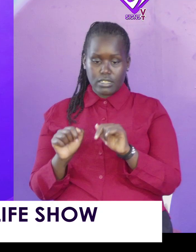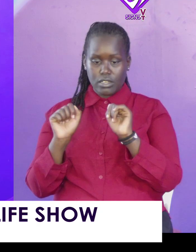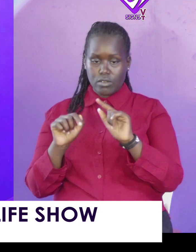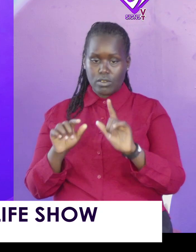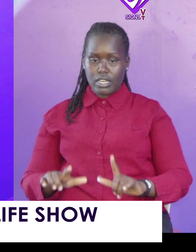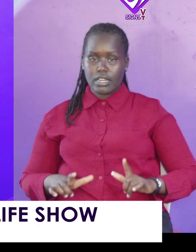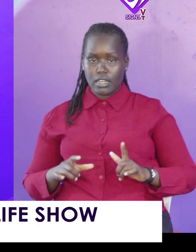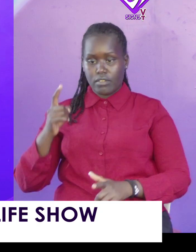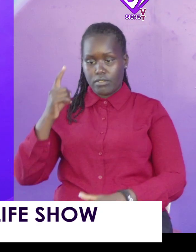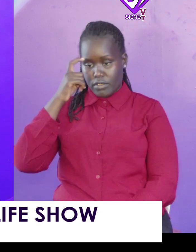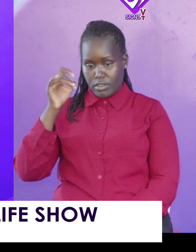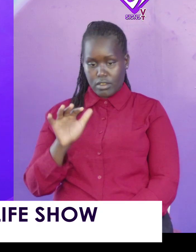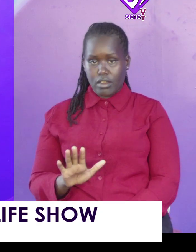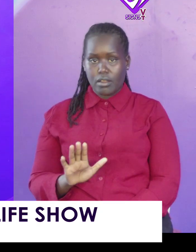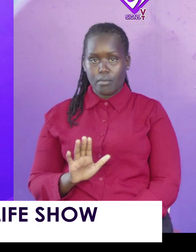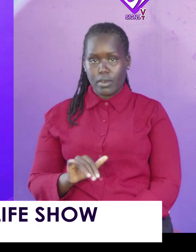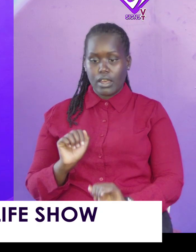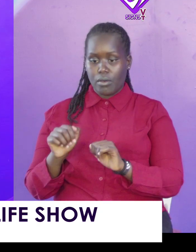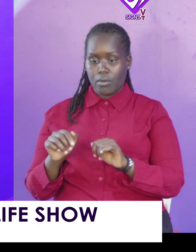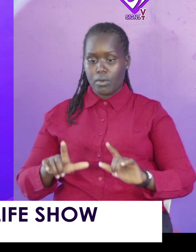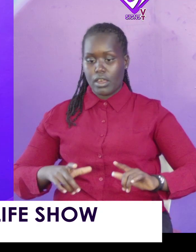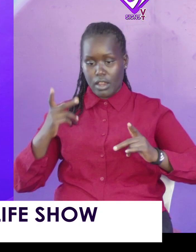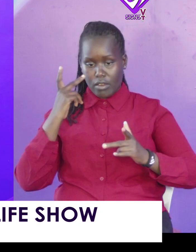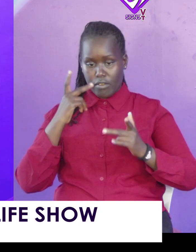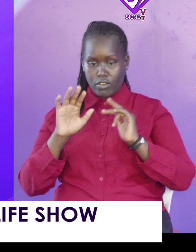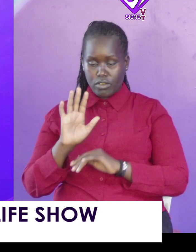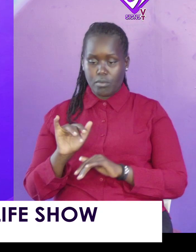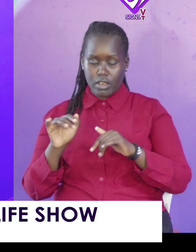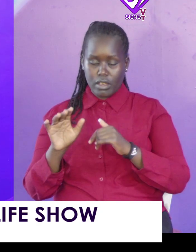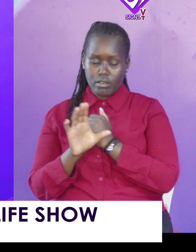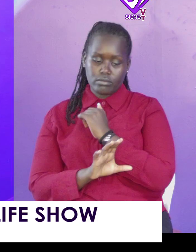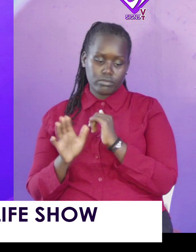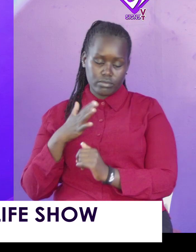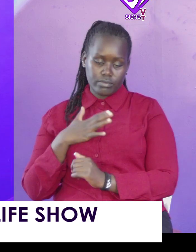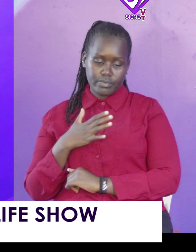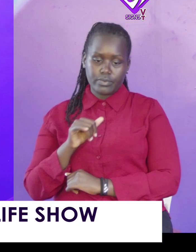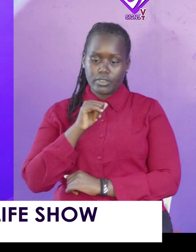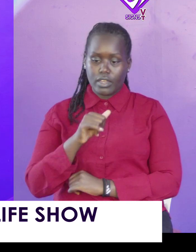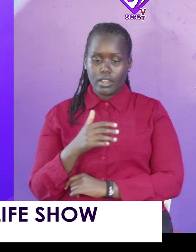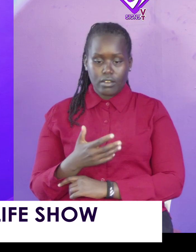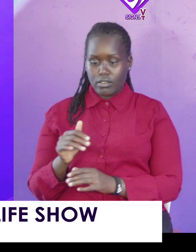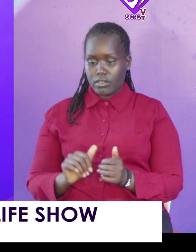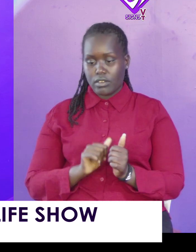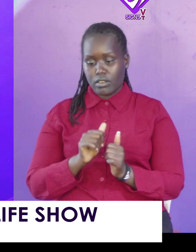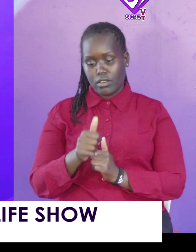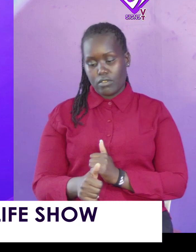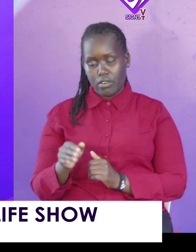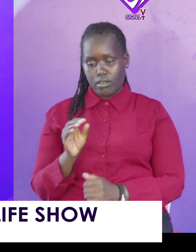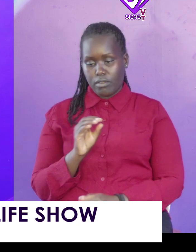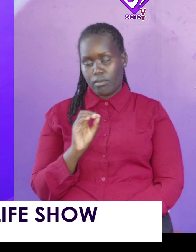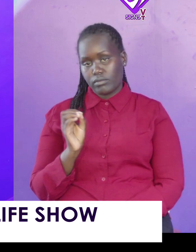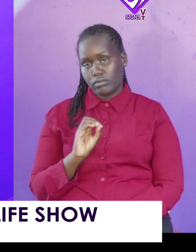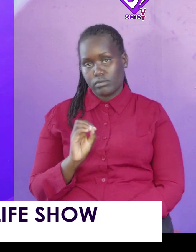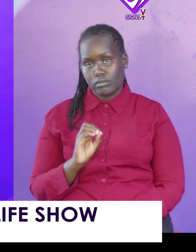your dream. You can live your vision right in this country. It is not far out there in